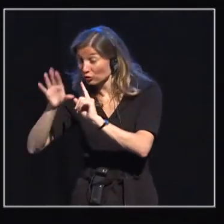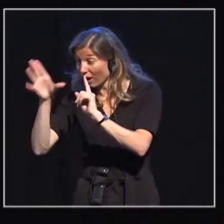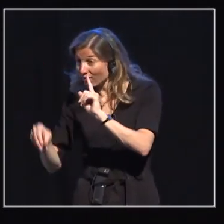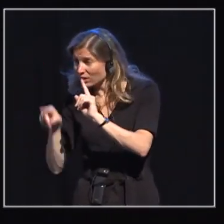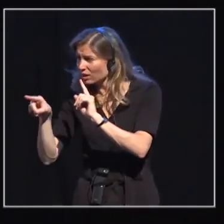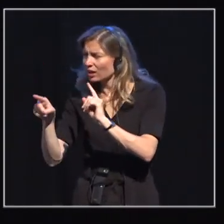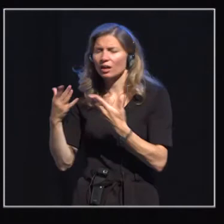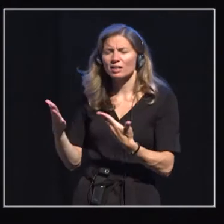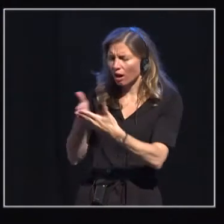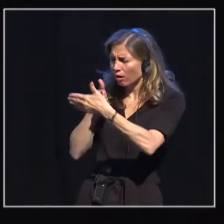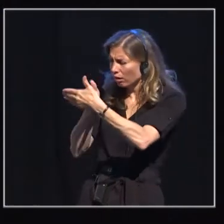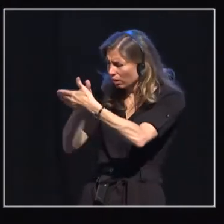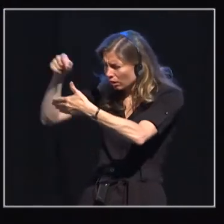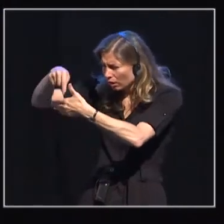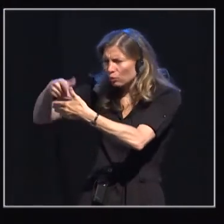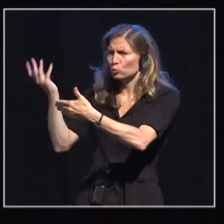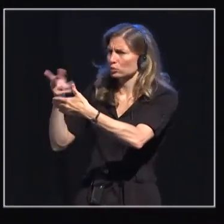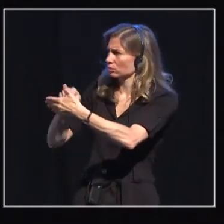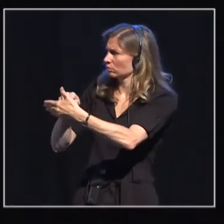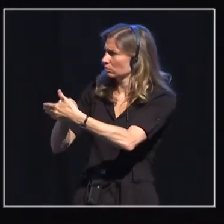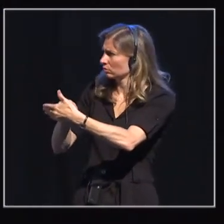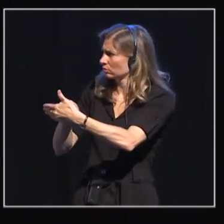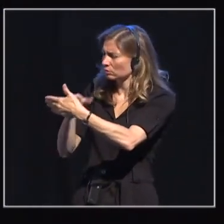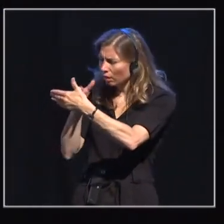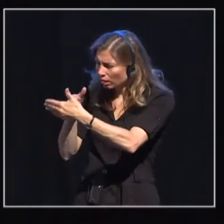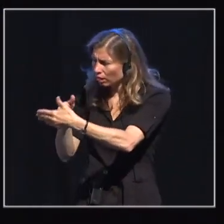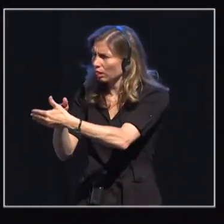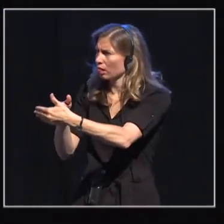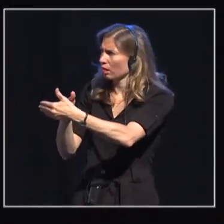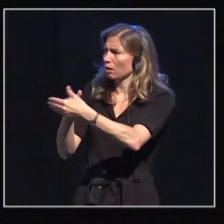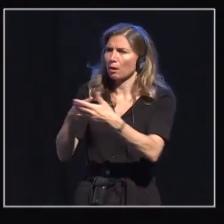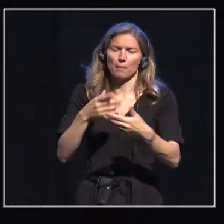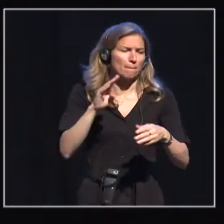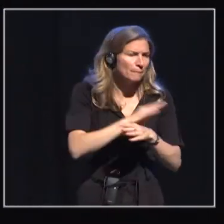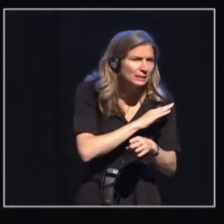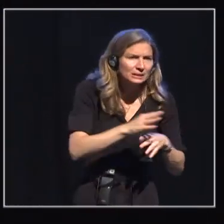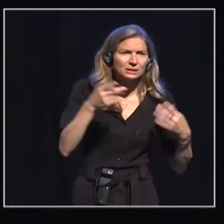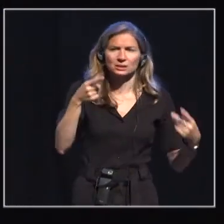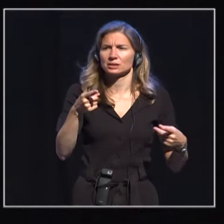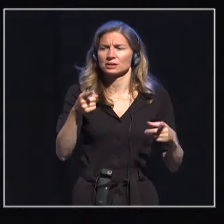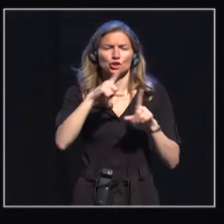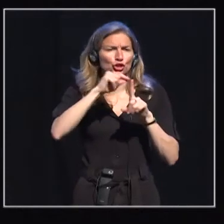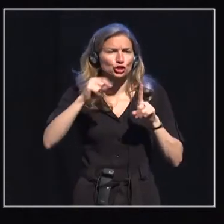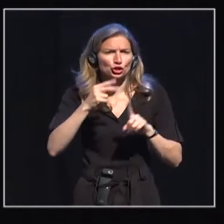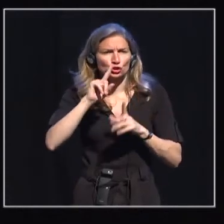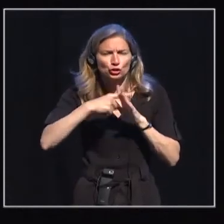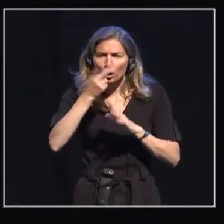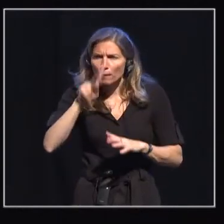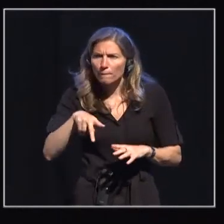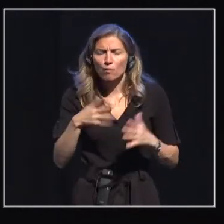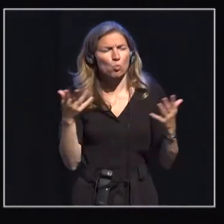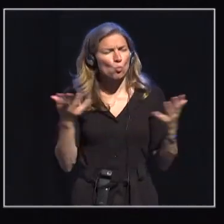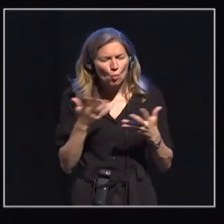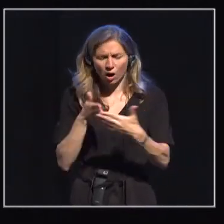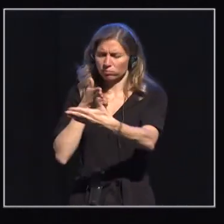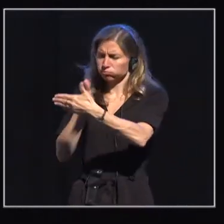countries so that businesses can thrive, digital startups could scale up better? What would be the